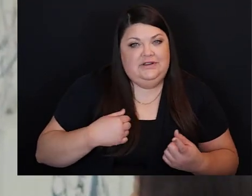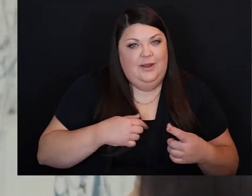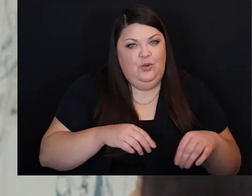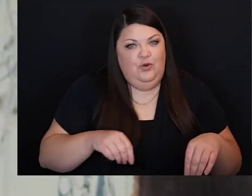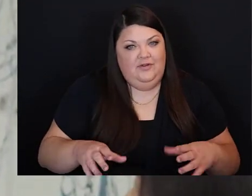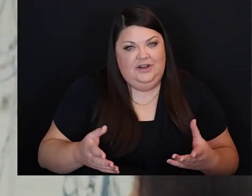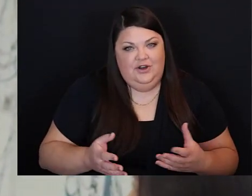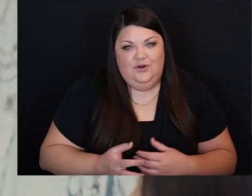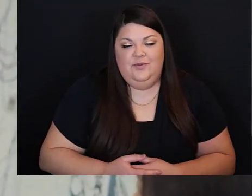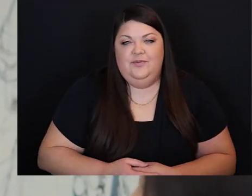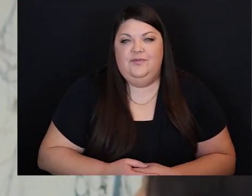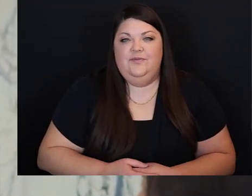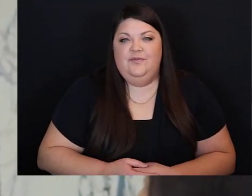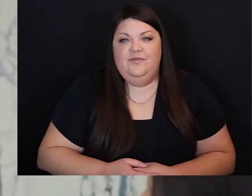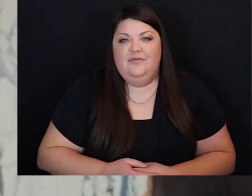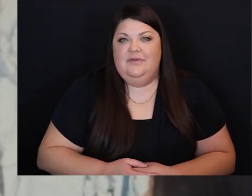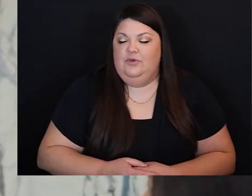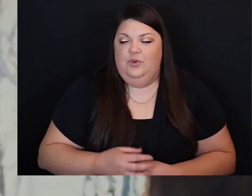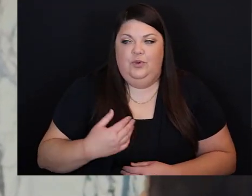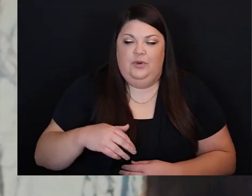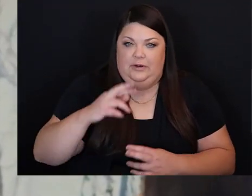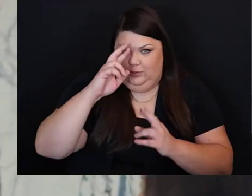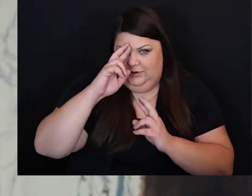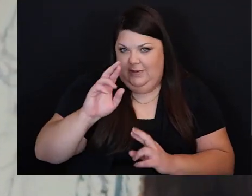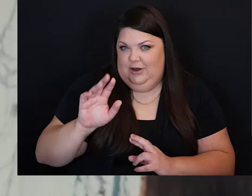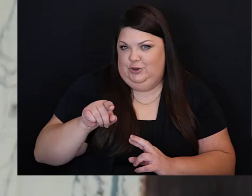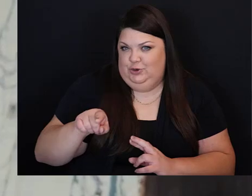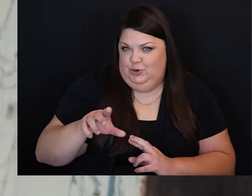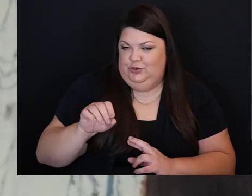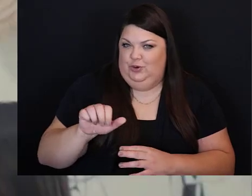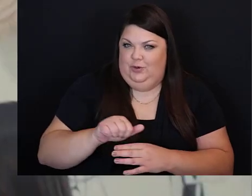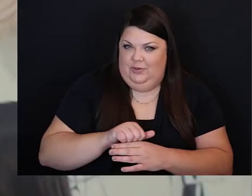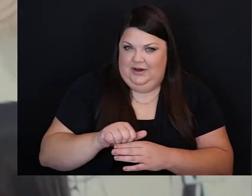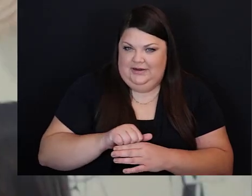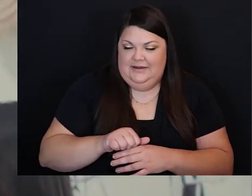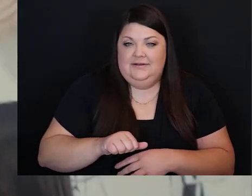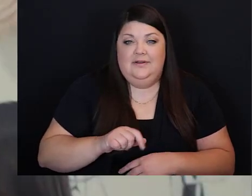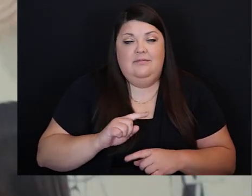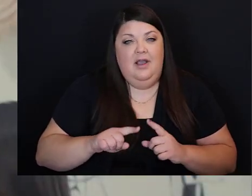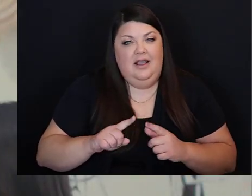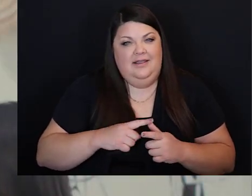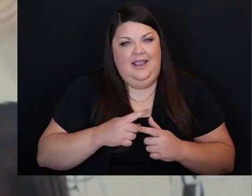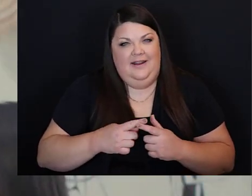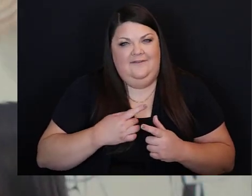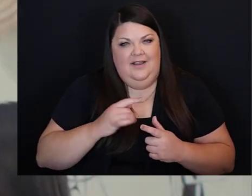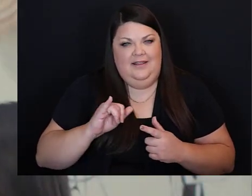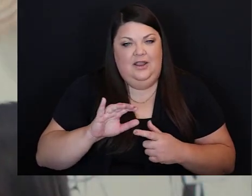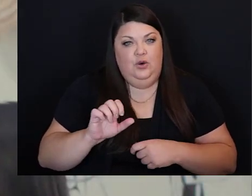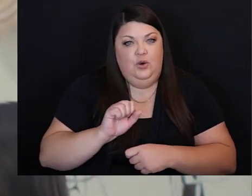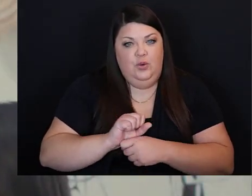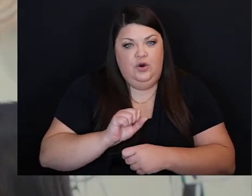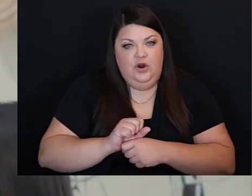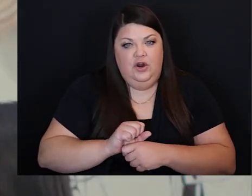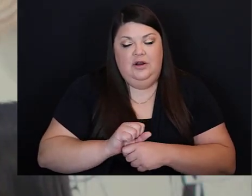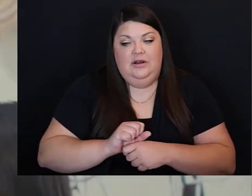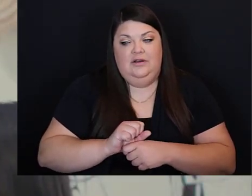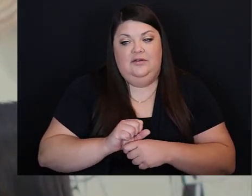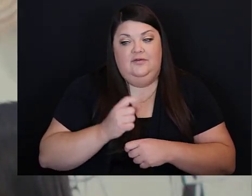since I moved here and have so much respect for you and your practice. But then it felt like the work